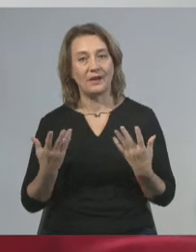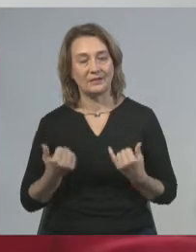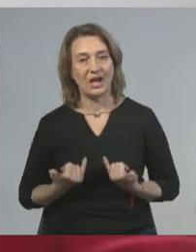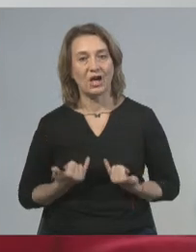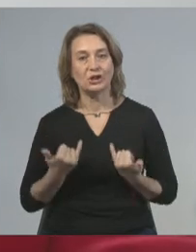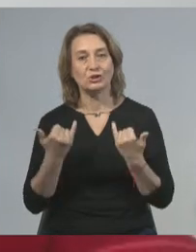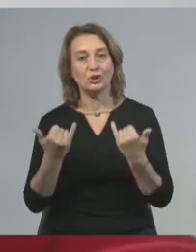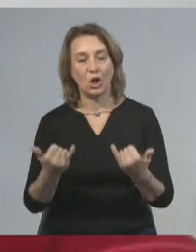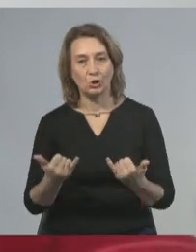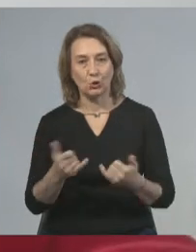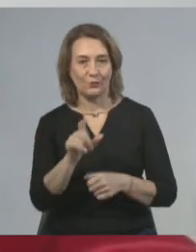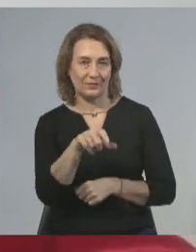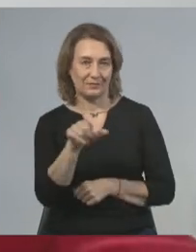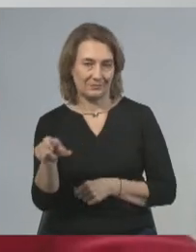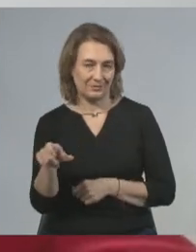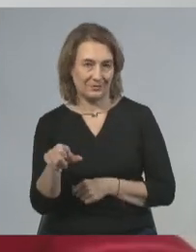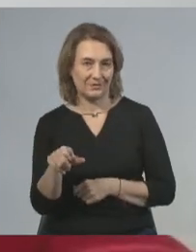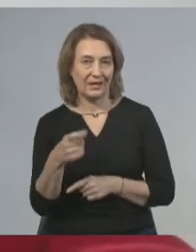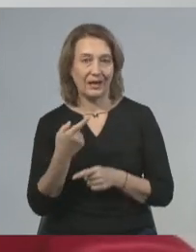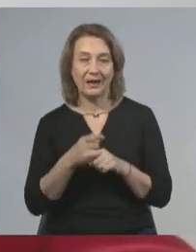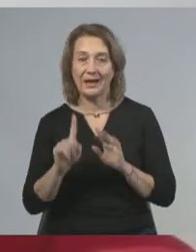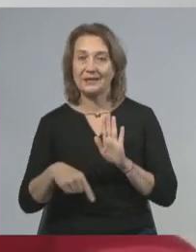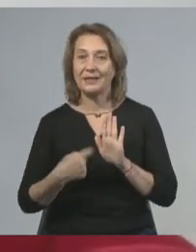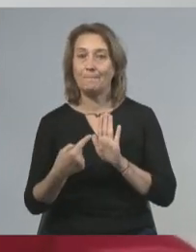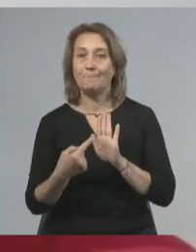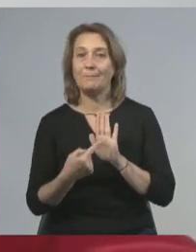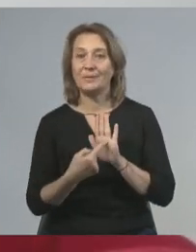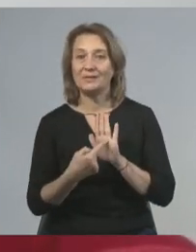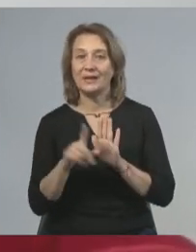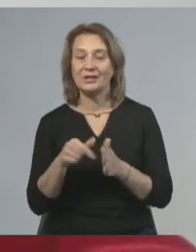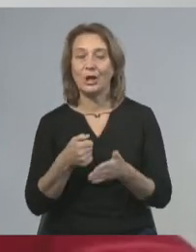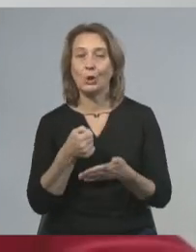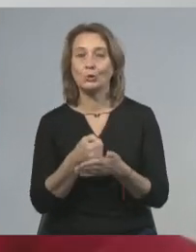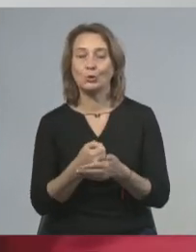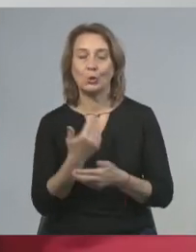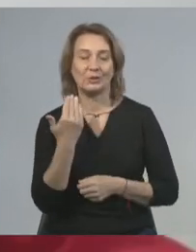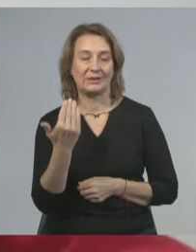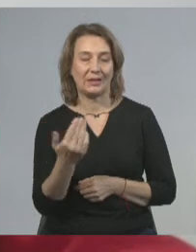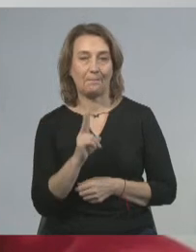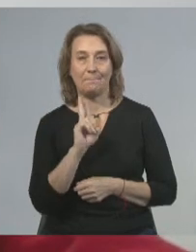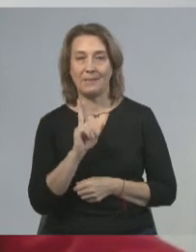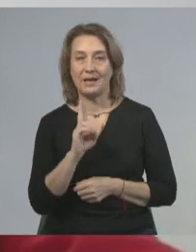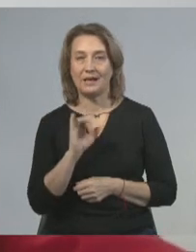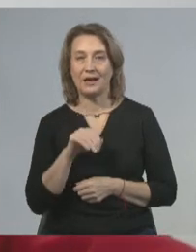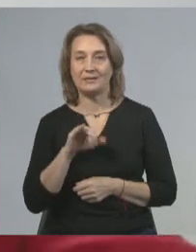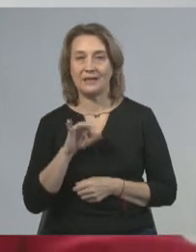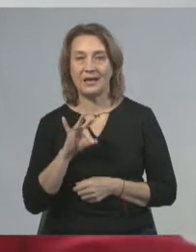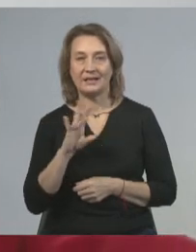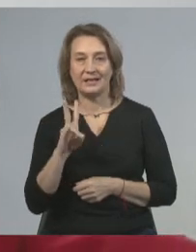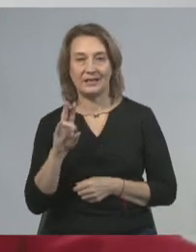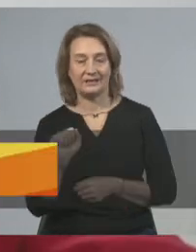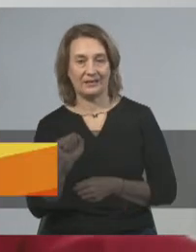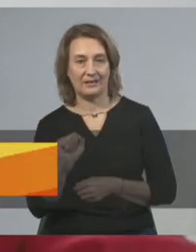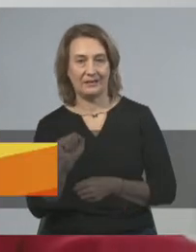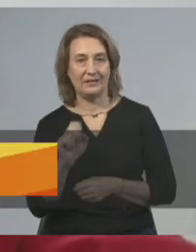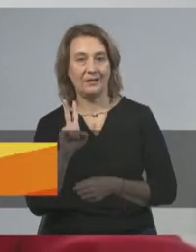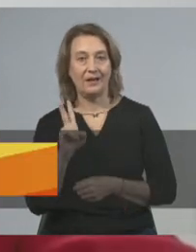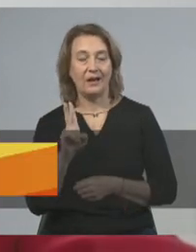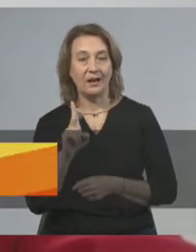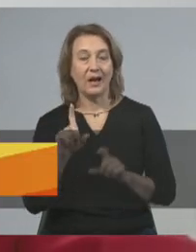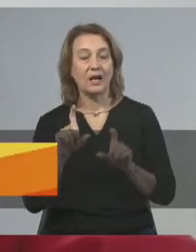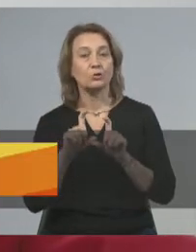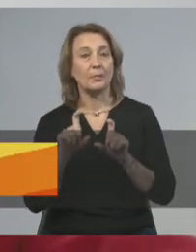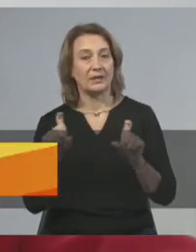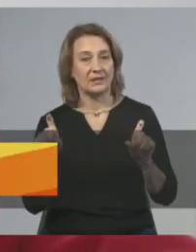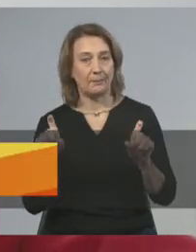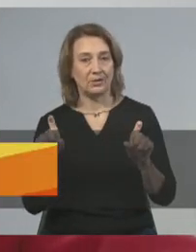uh good morning dear colleagues the audience katarina i think this is a question to you rather that because you